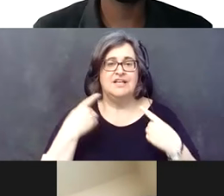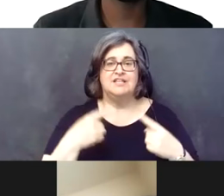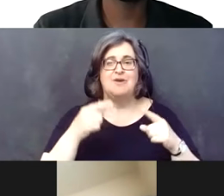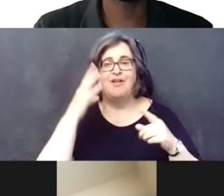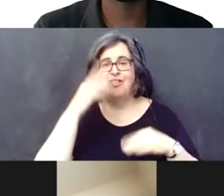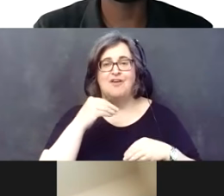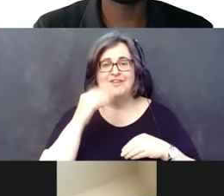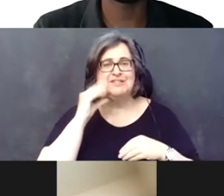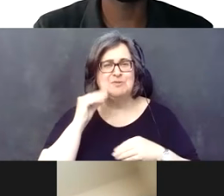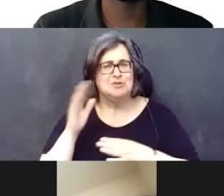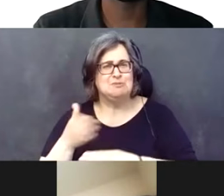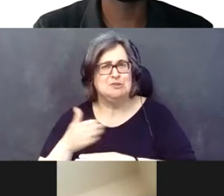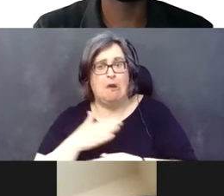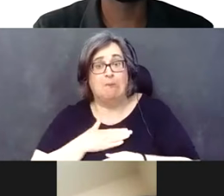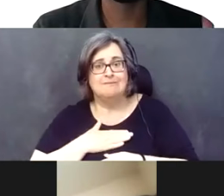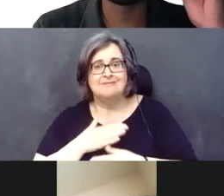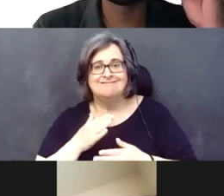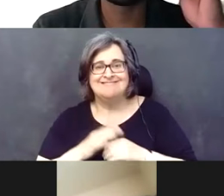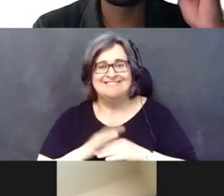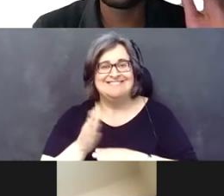experience. Uh-oh.